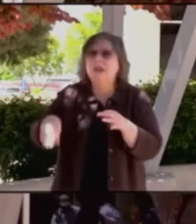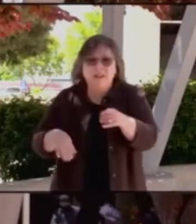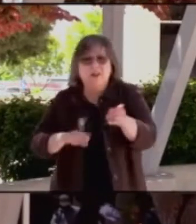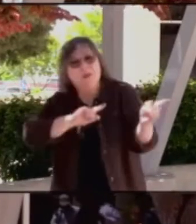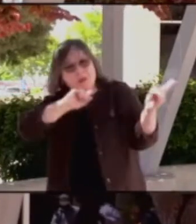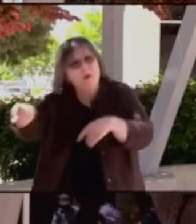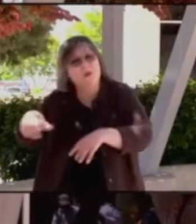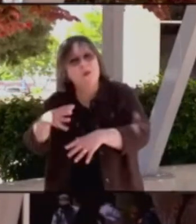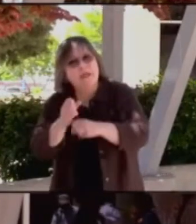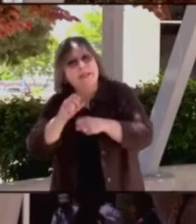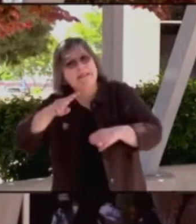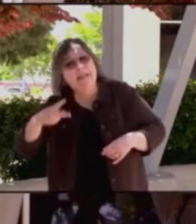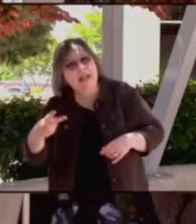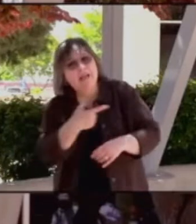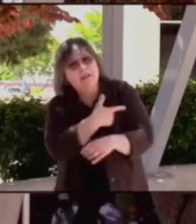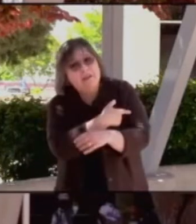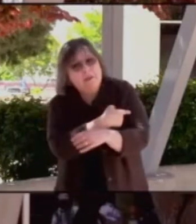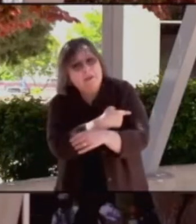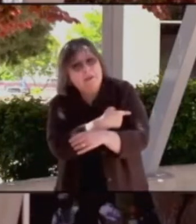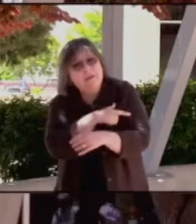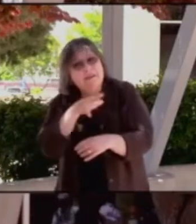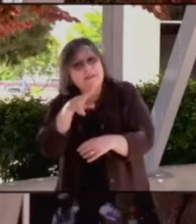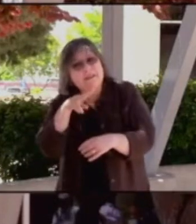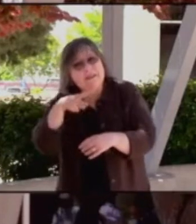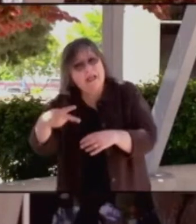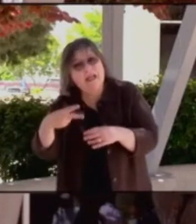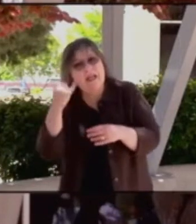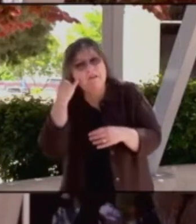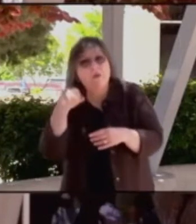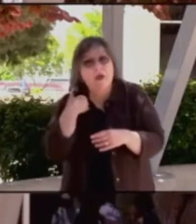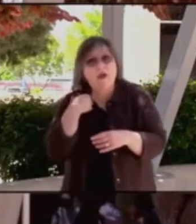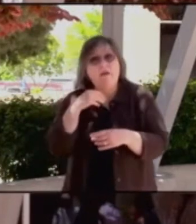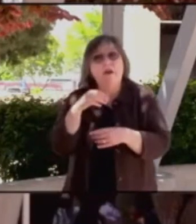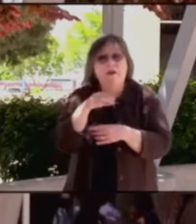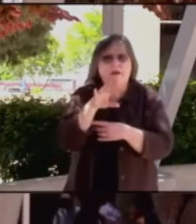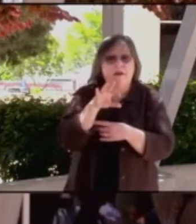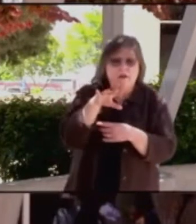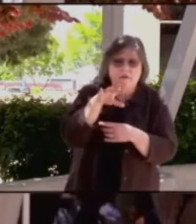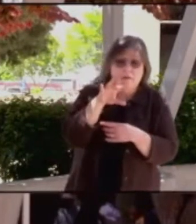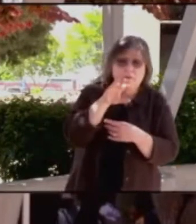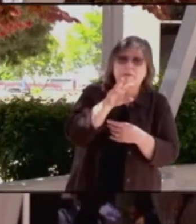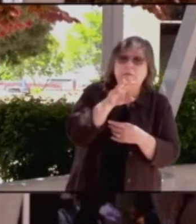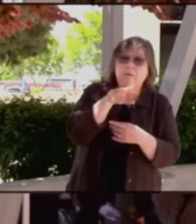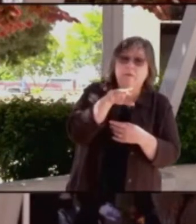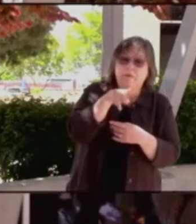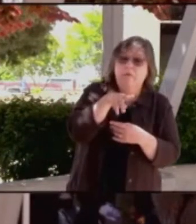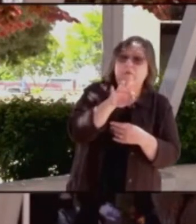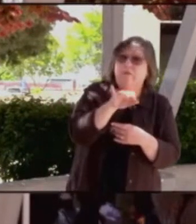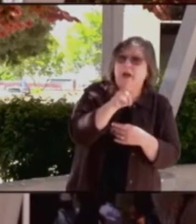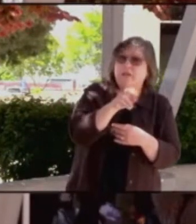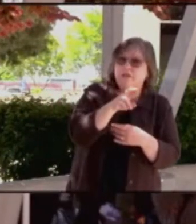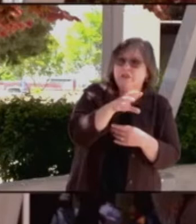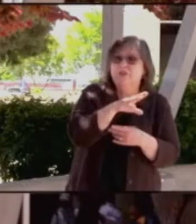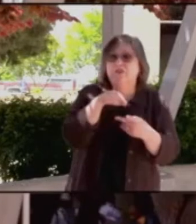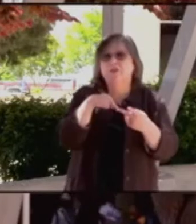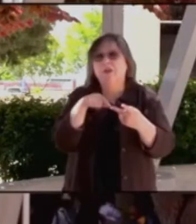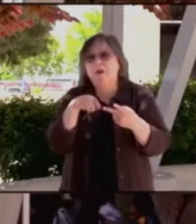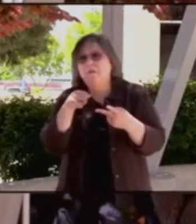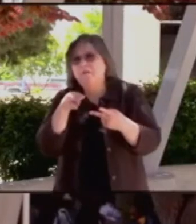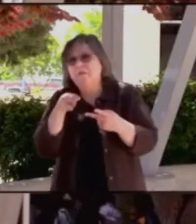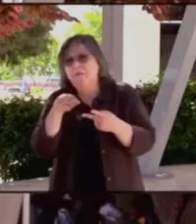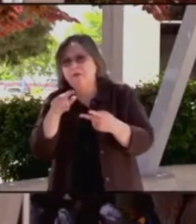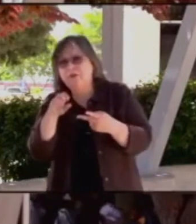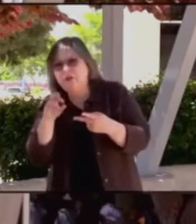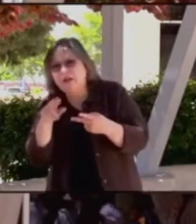second doses. You need the second dose if you've gotten the Moderna or Pfizer vaccine in order to be considered fully vaccinated under the state's